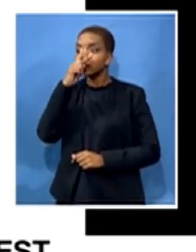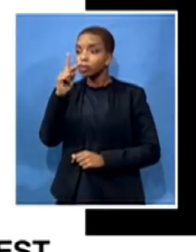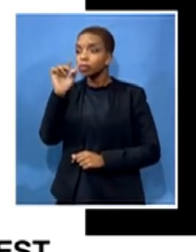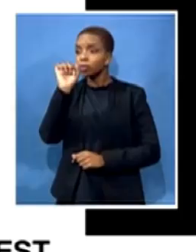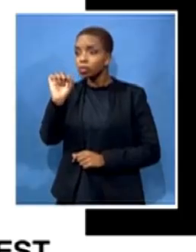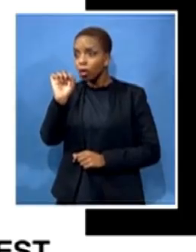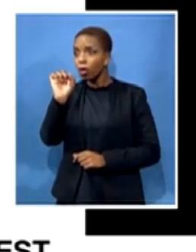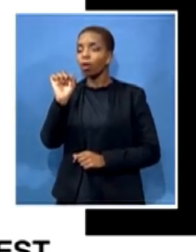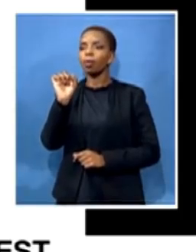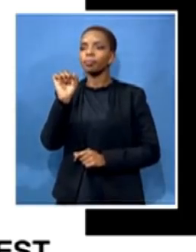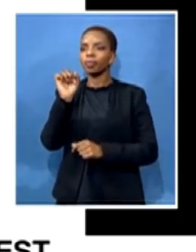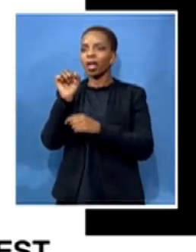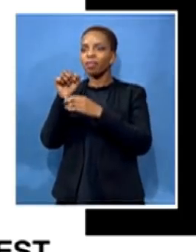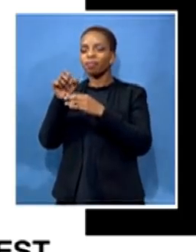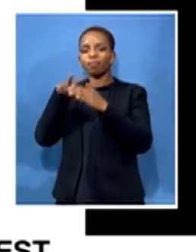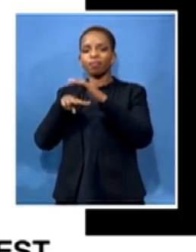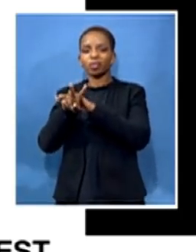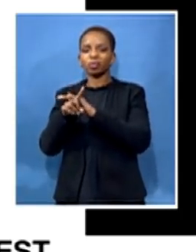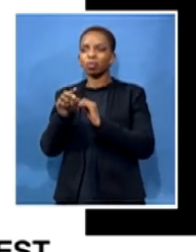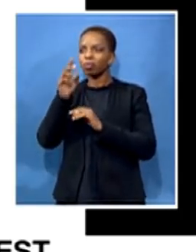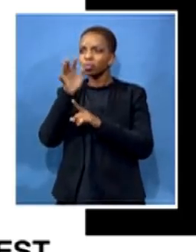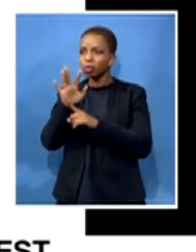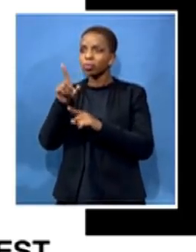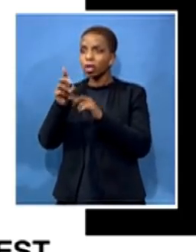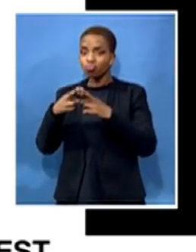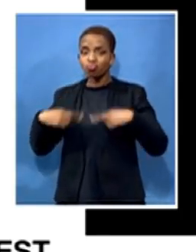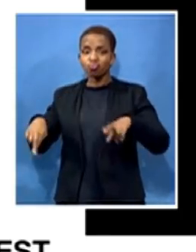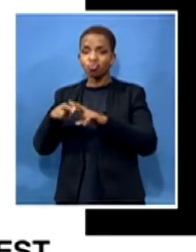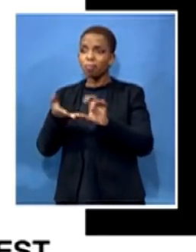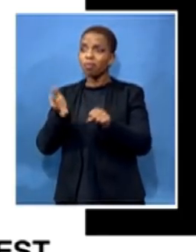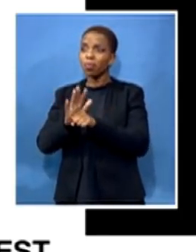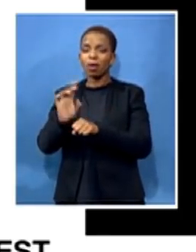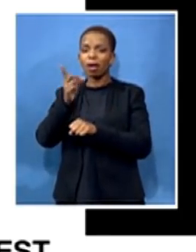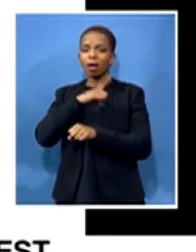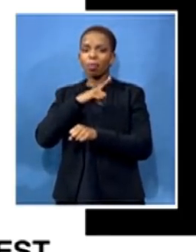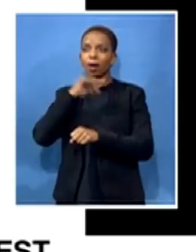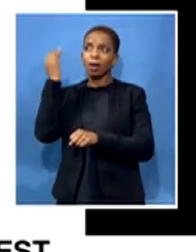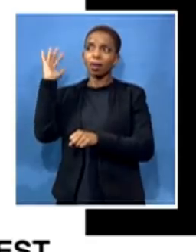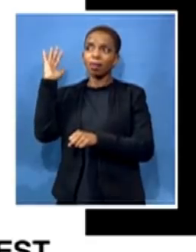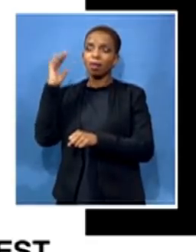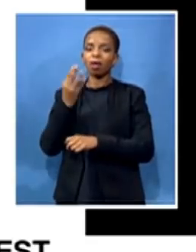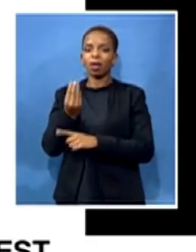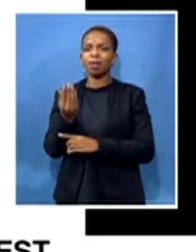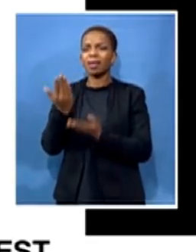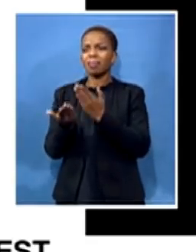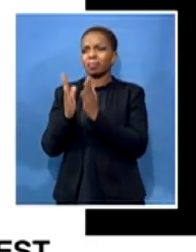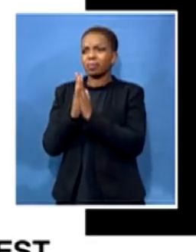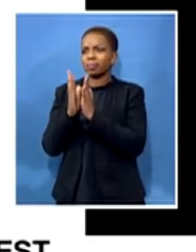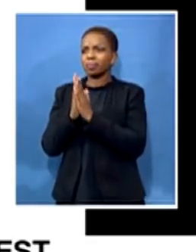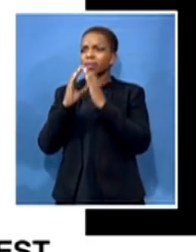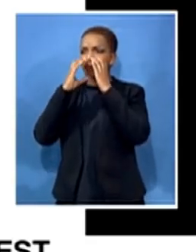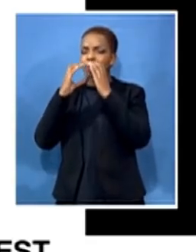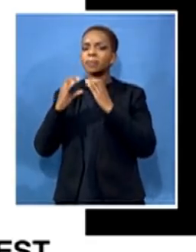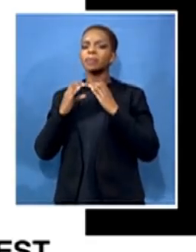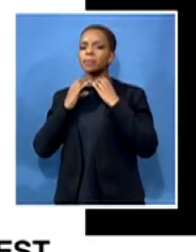people. Can I ask perhaps that you remove your mask? It will certainly help us to hear what you're saying. I know that